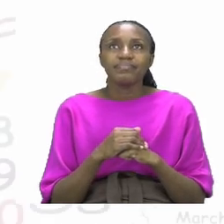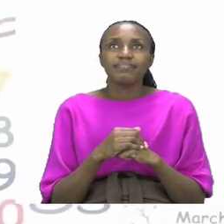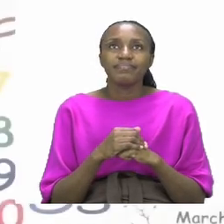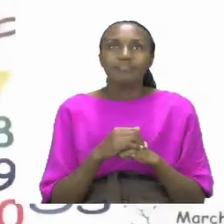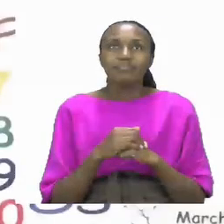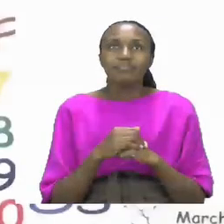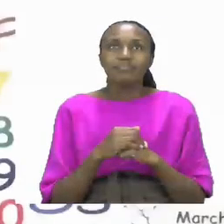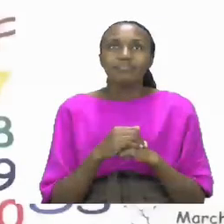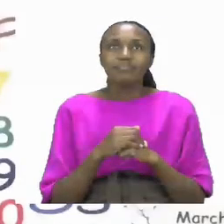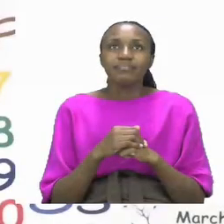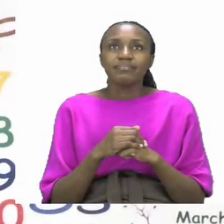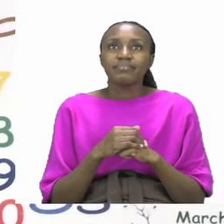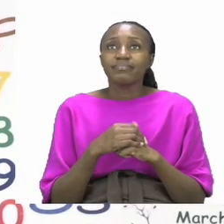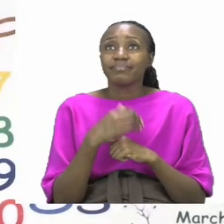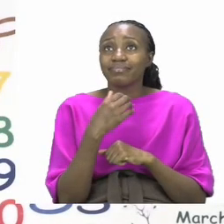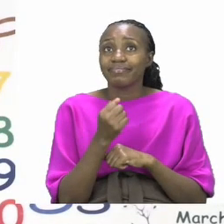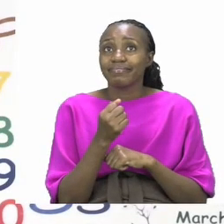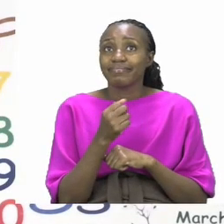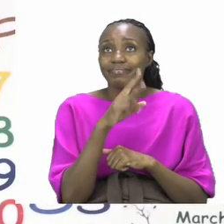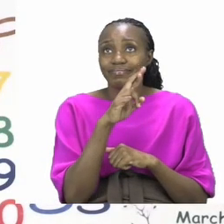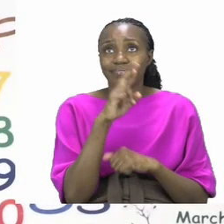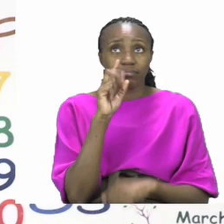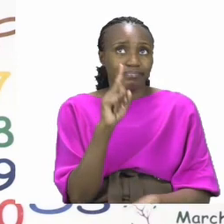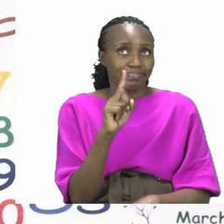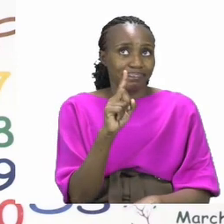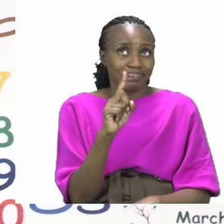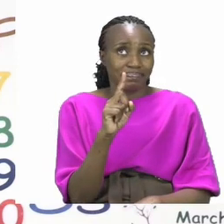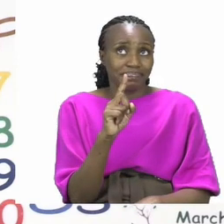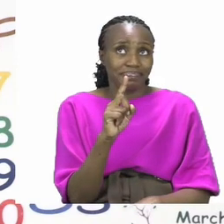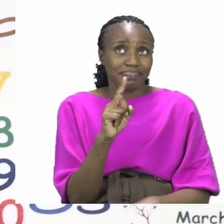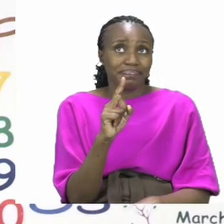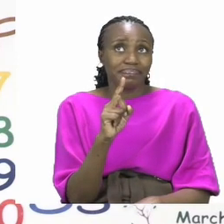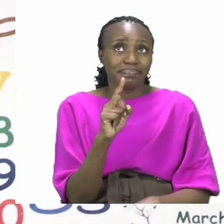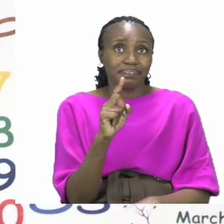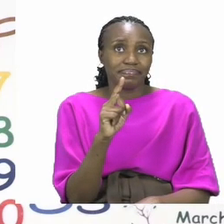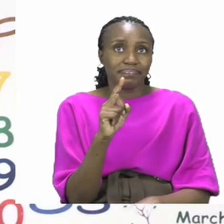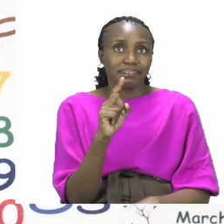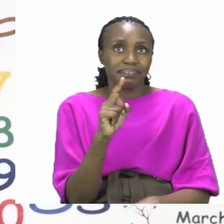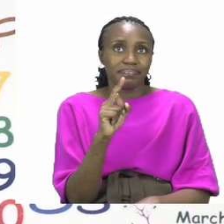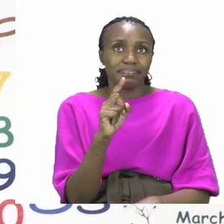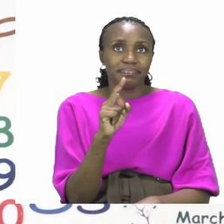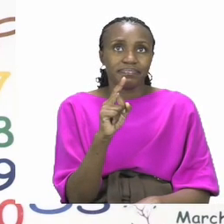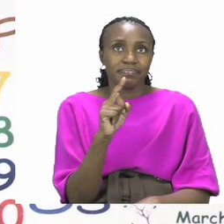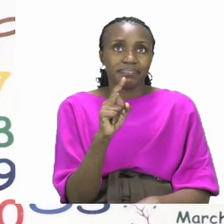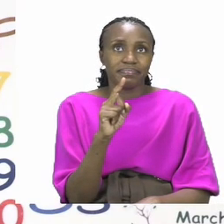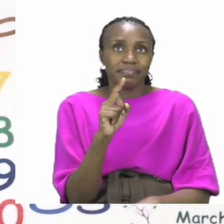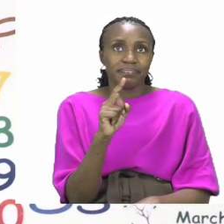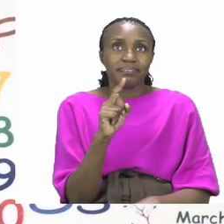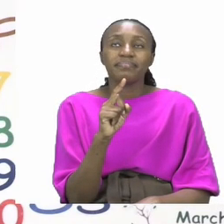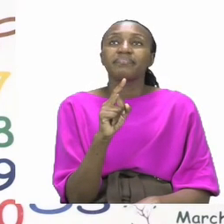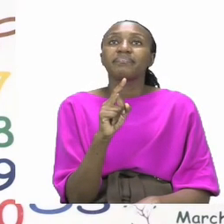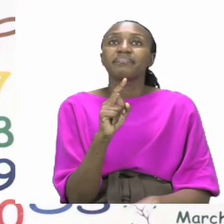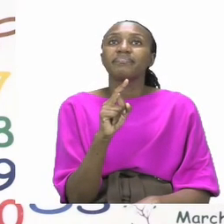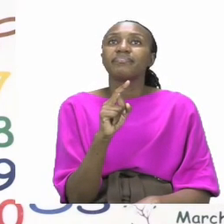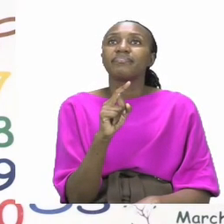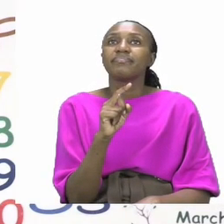the coin I have in my hand is the $1 coin. This is the one that you're going to